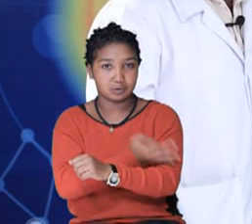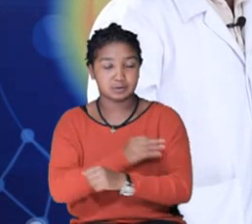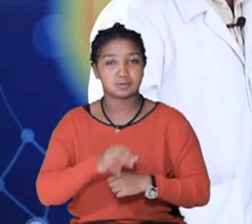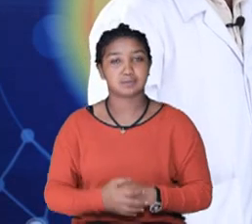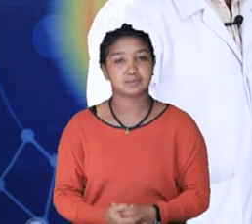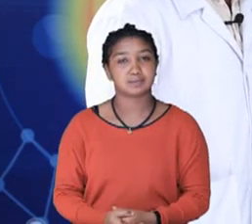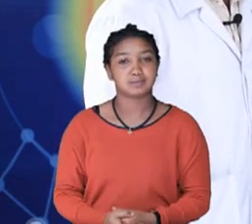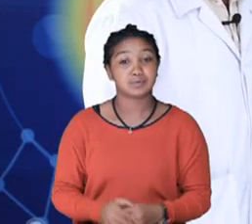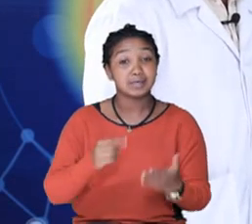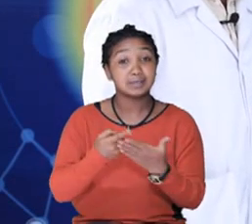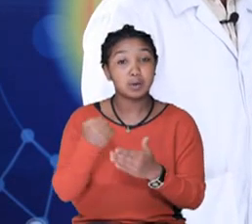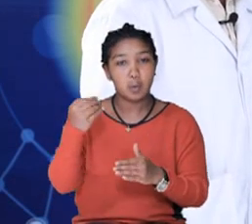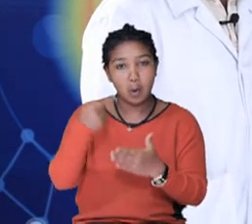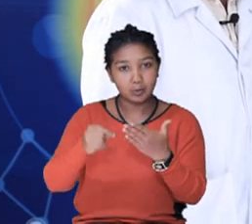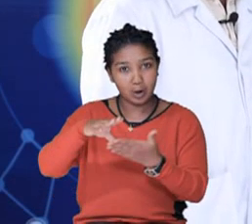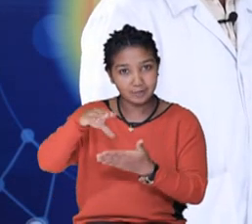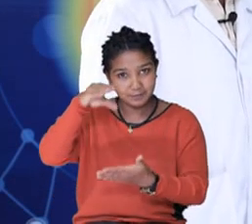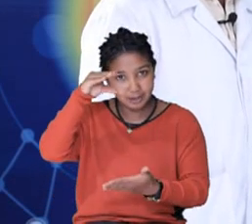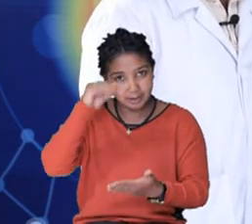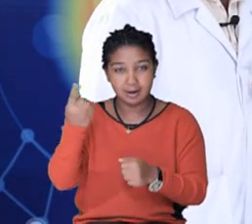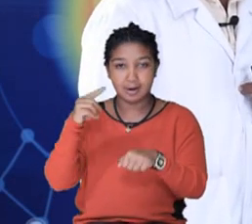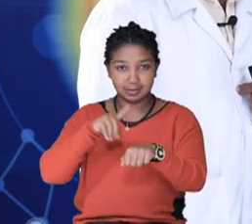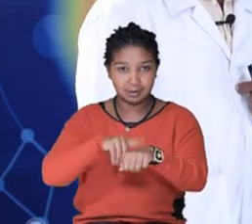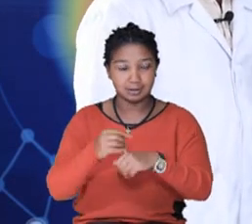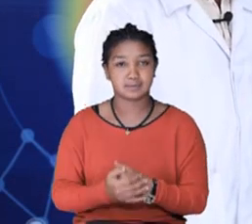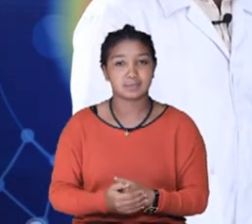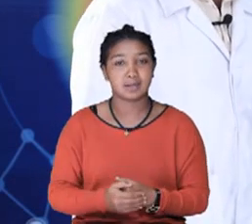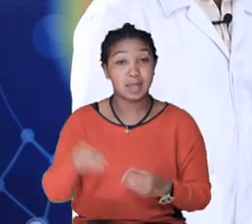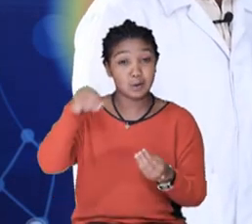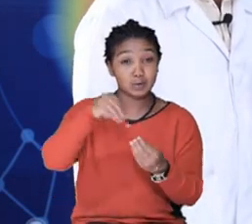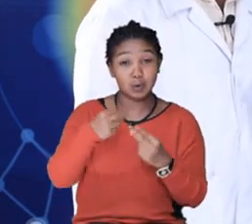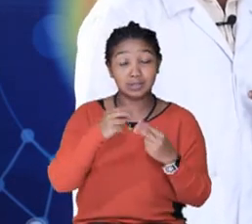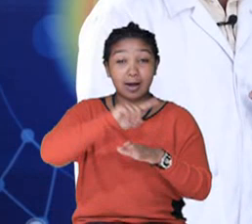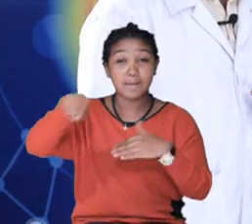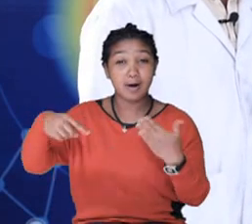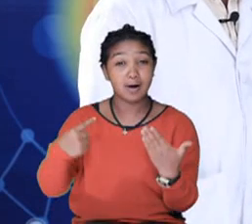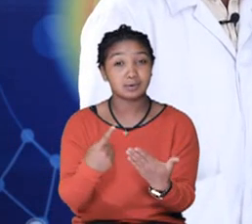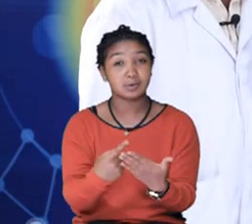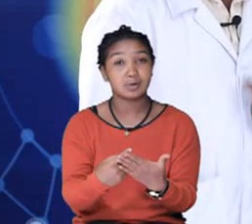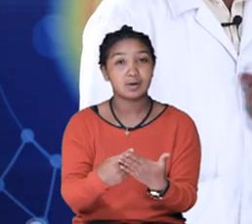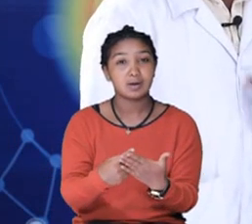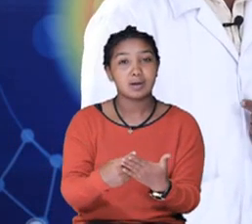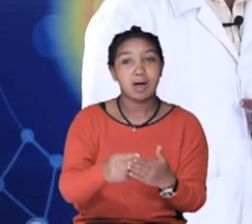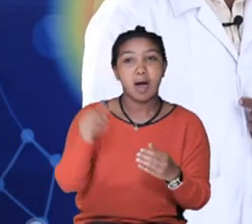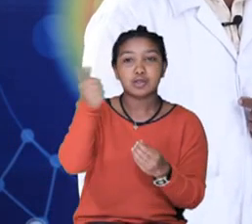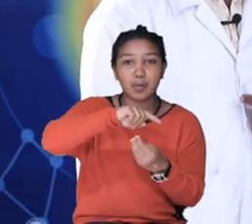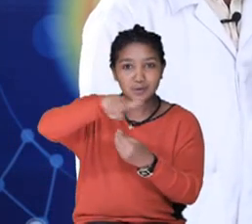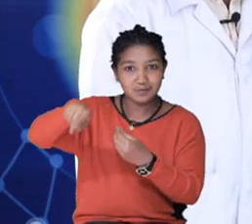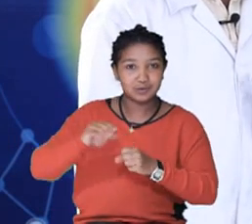a force. This is what we have seen in last class. And also we see about atmospheric